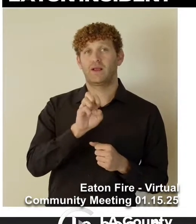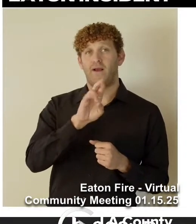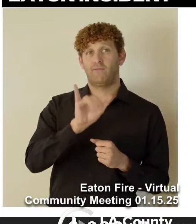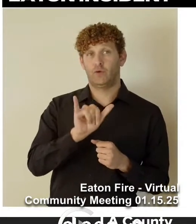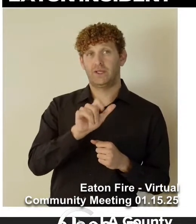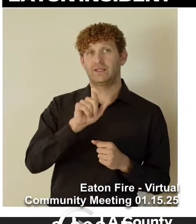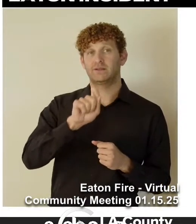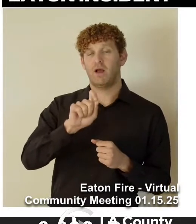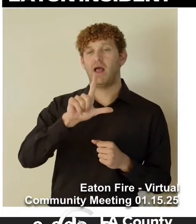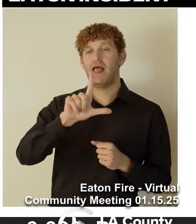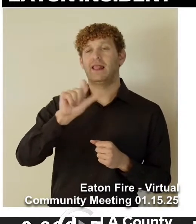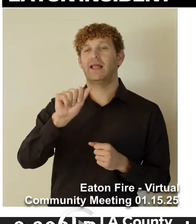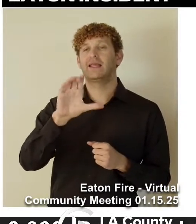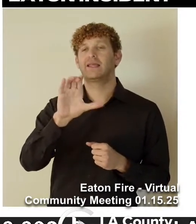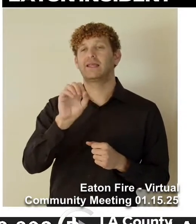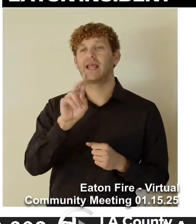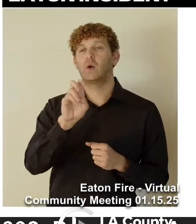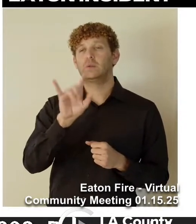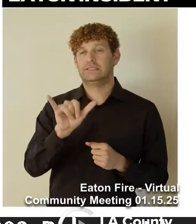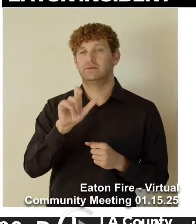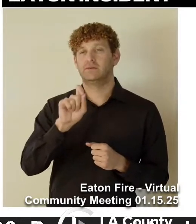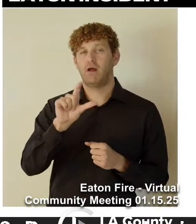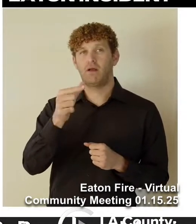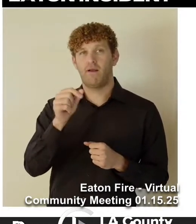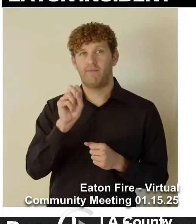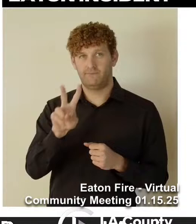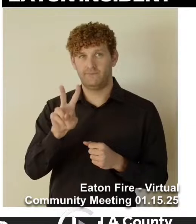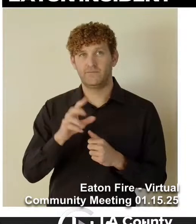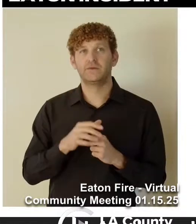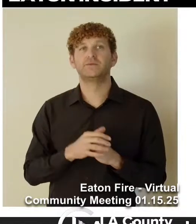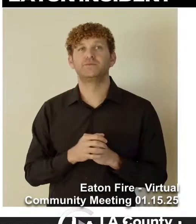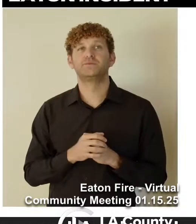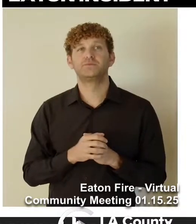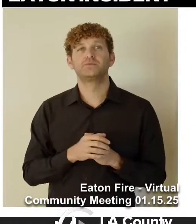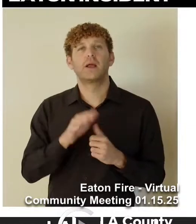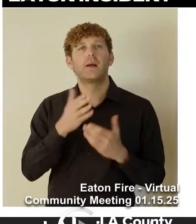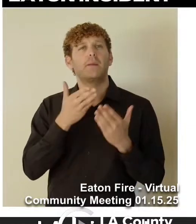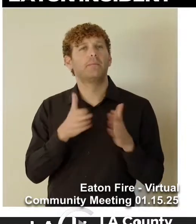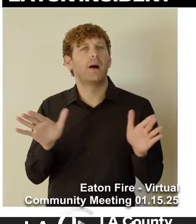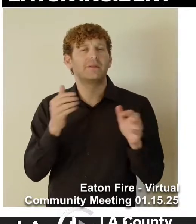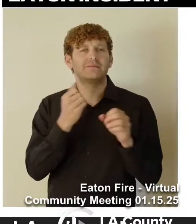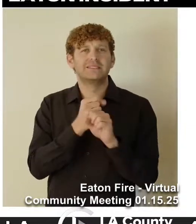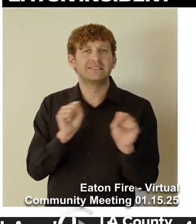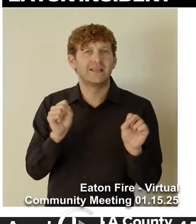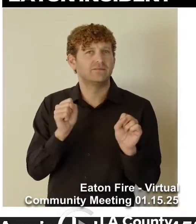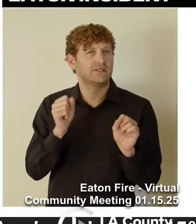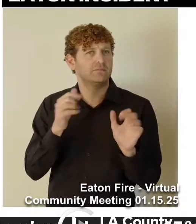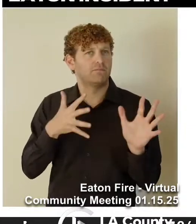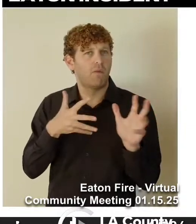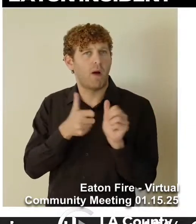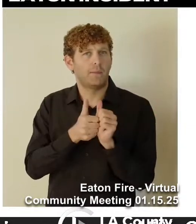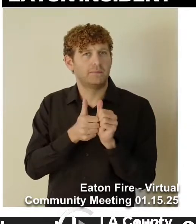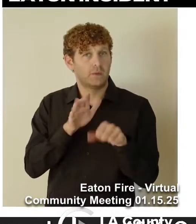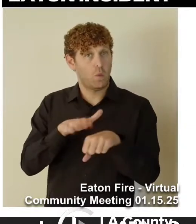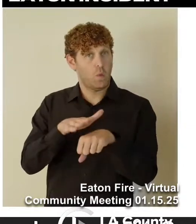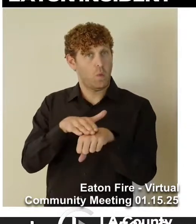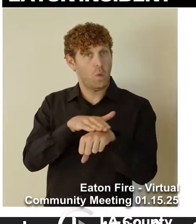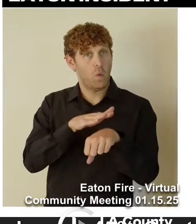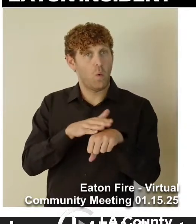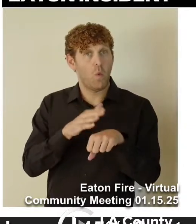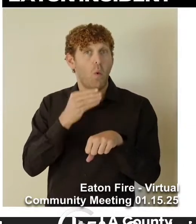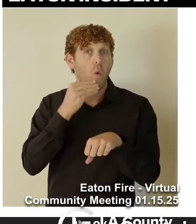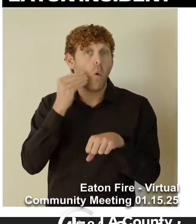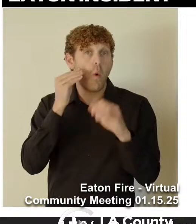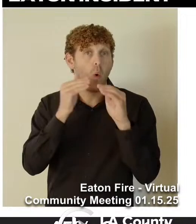recovery.lacounty.gov. Just some public safety updates. The curfew still remains in place. That's from